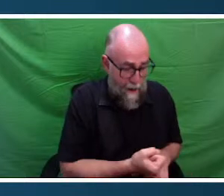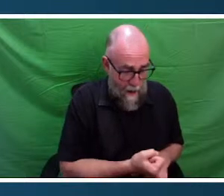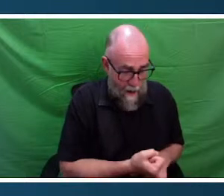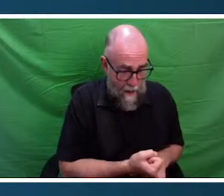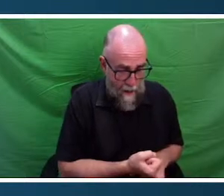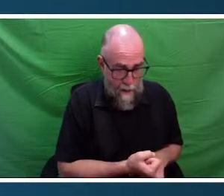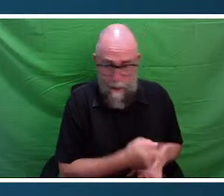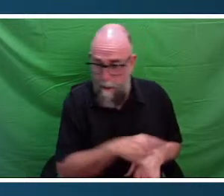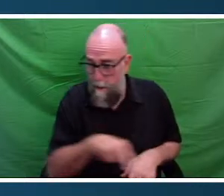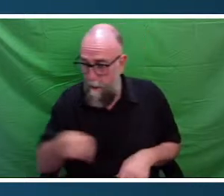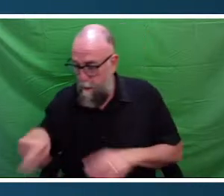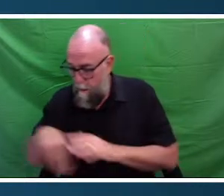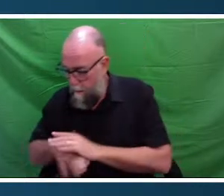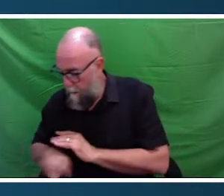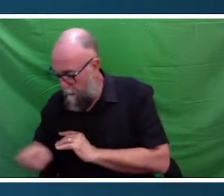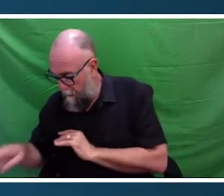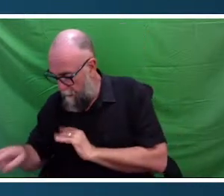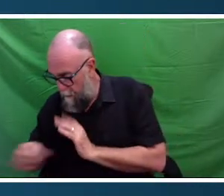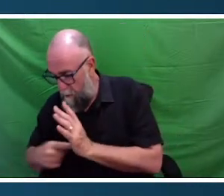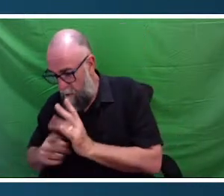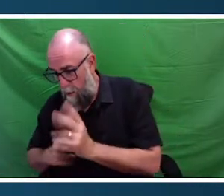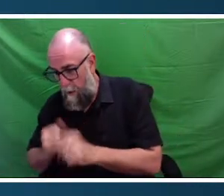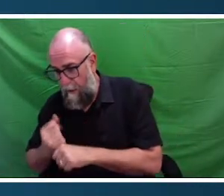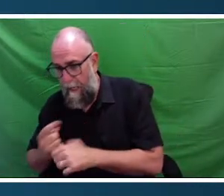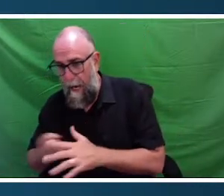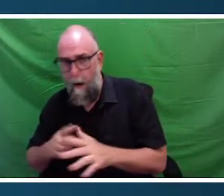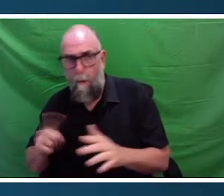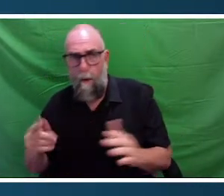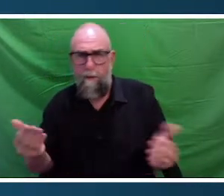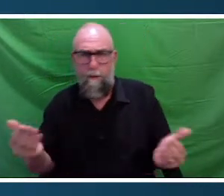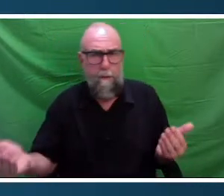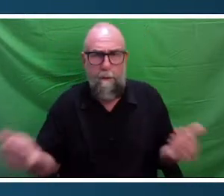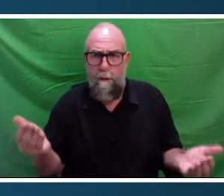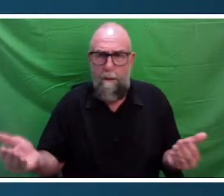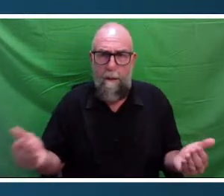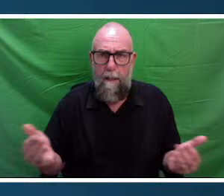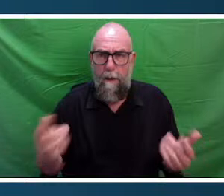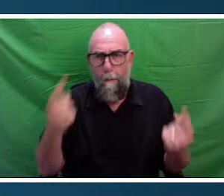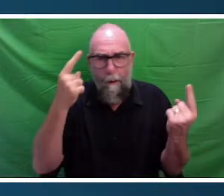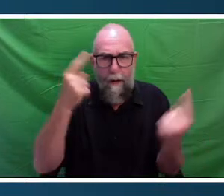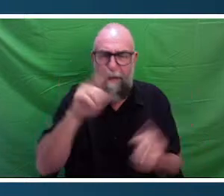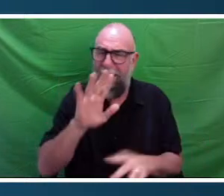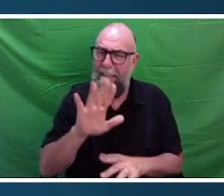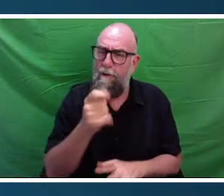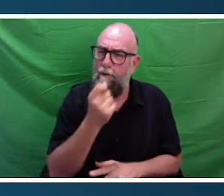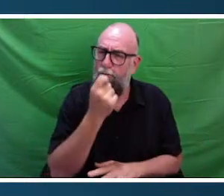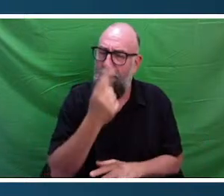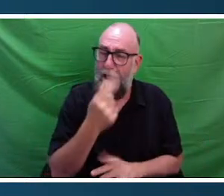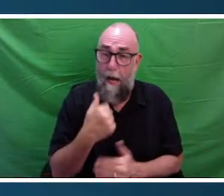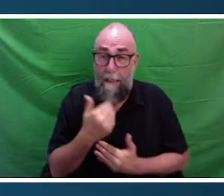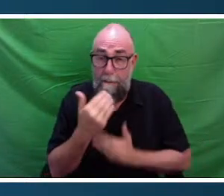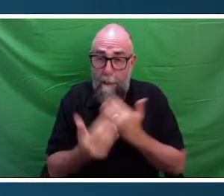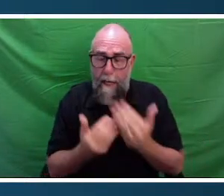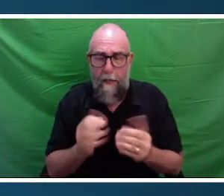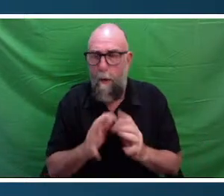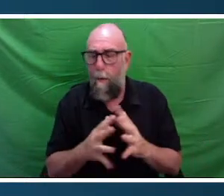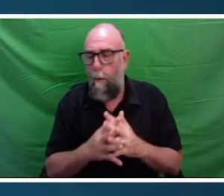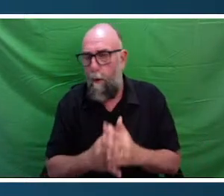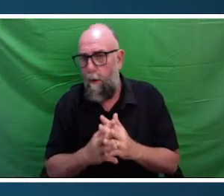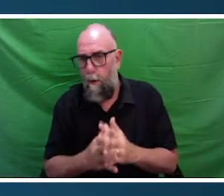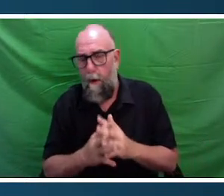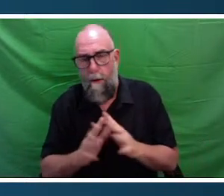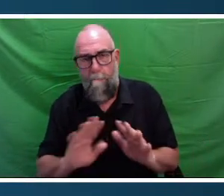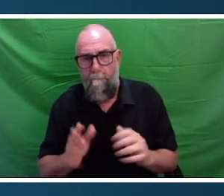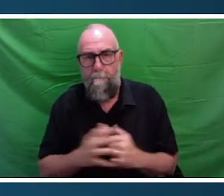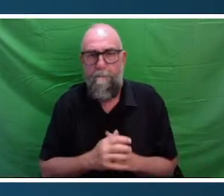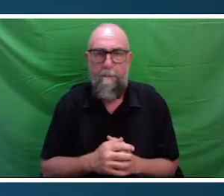market with the same characteristics they have. It's a bit tricky to explain, so I'm not going to any further. But once we do break down the expenditure, as I mentioned, you can see